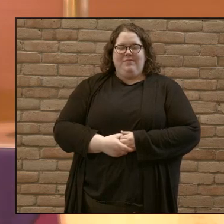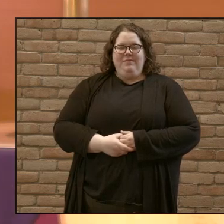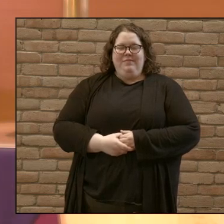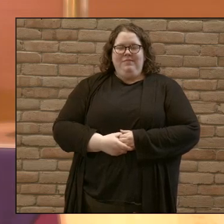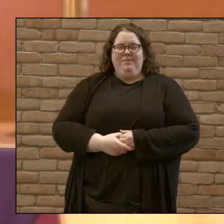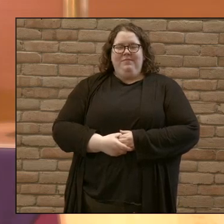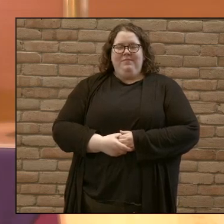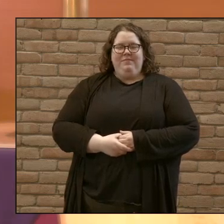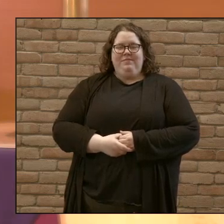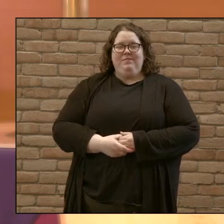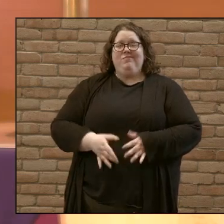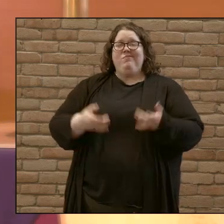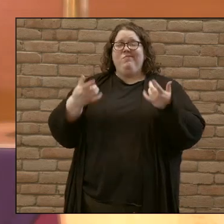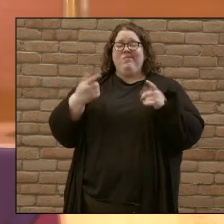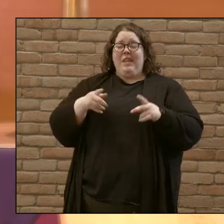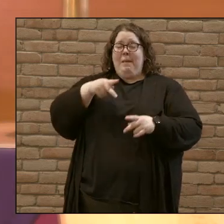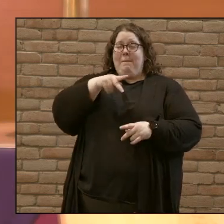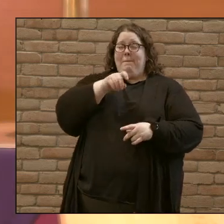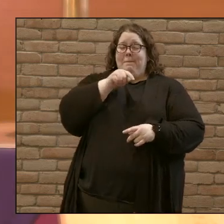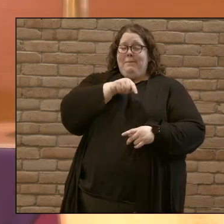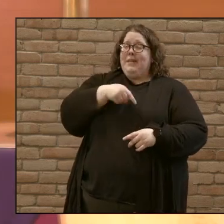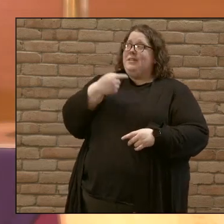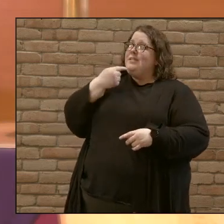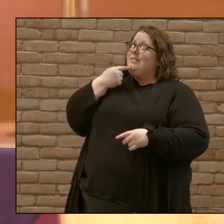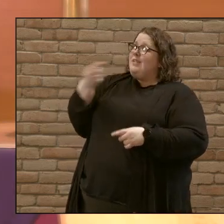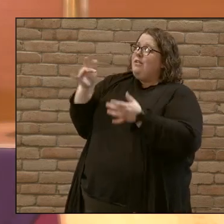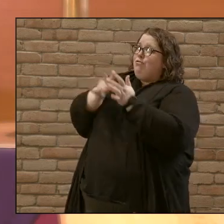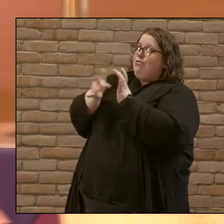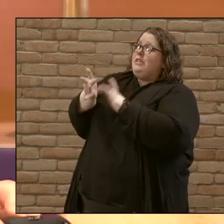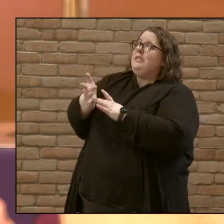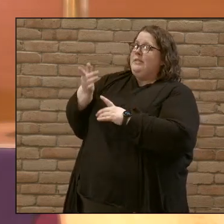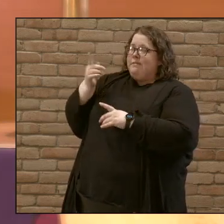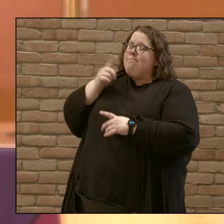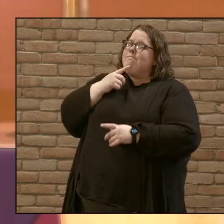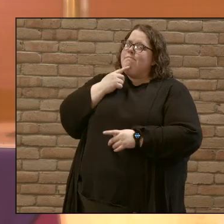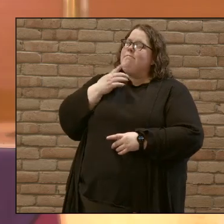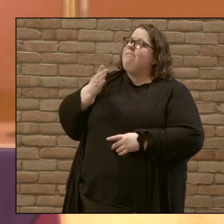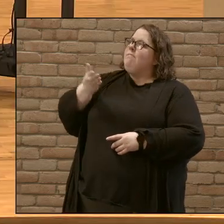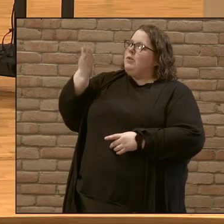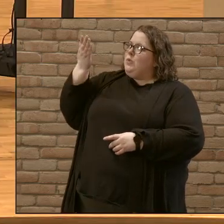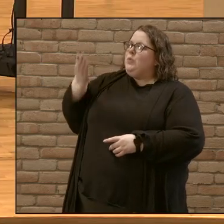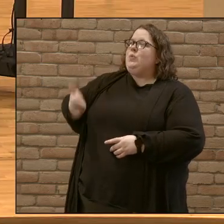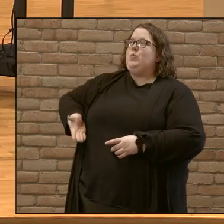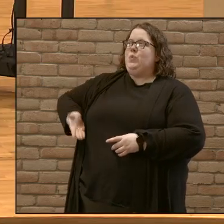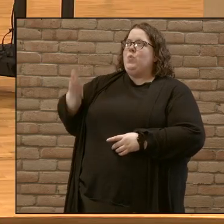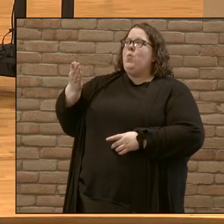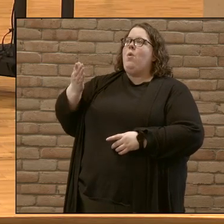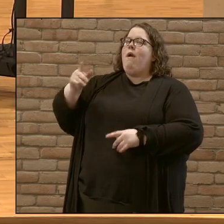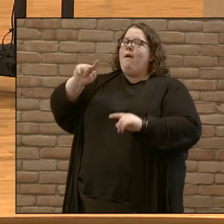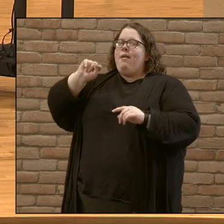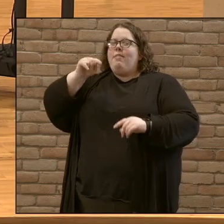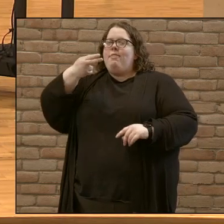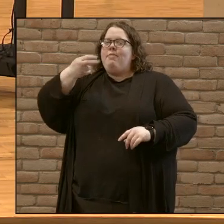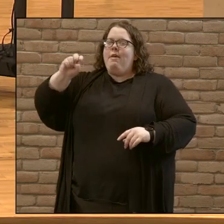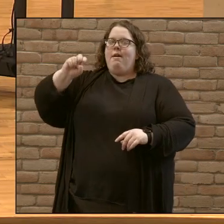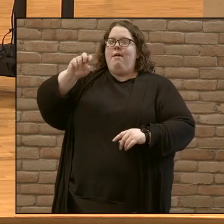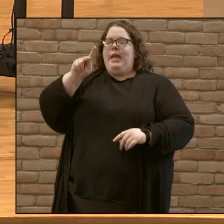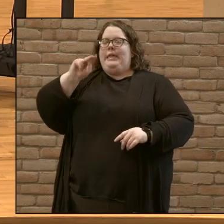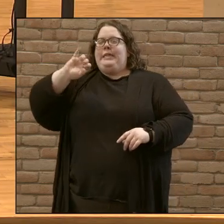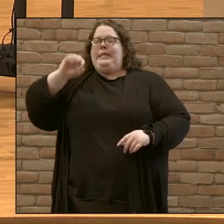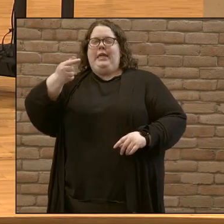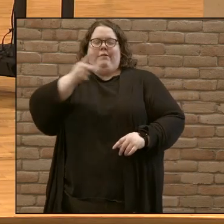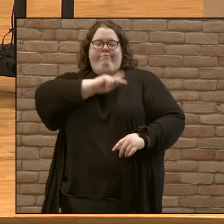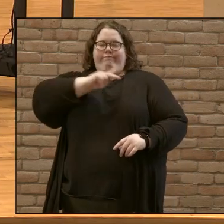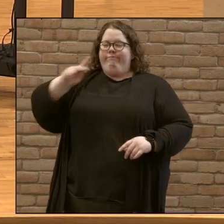replies to Jesus, he's making the statement that you are ultimately the king. You are the